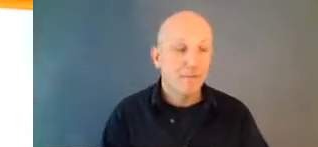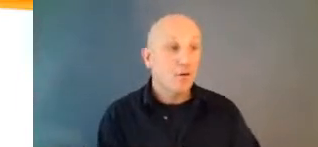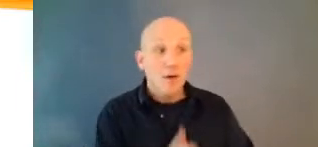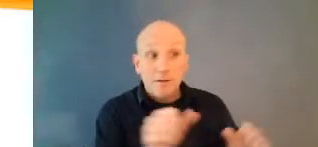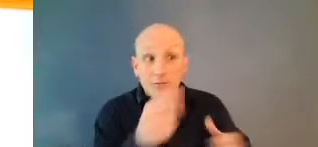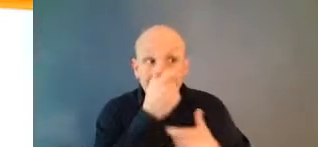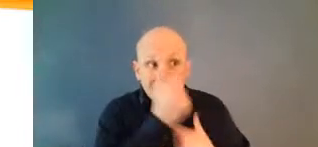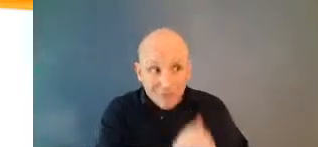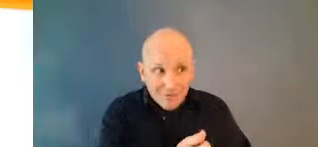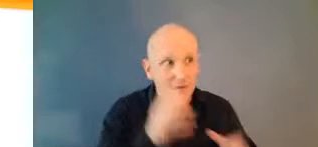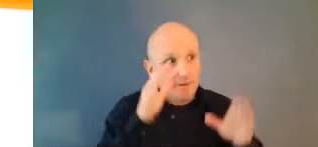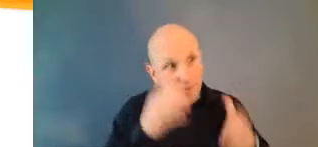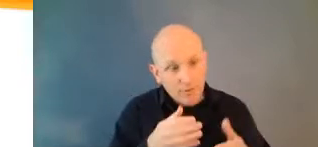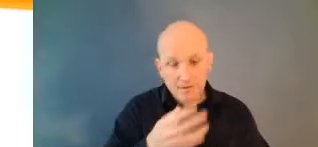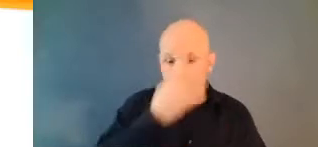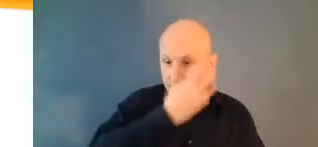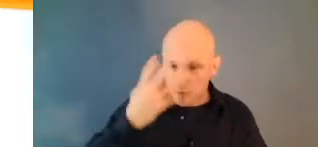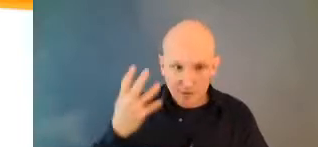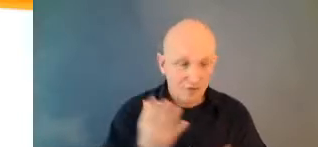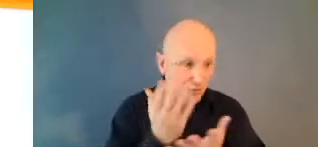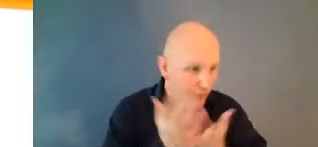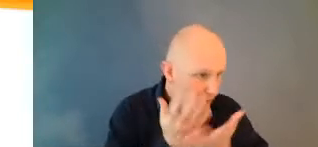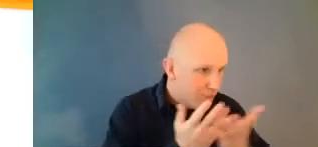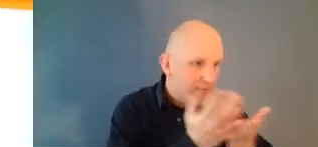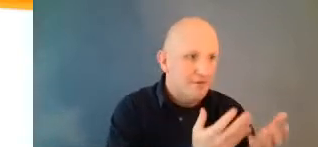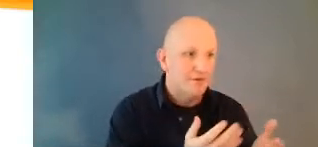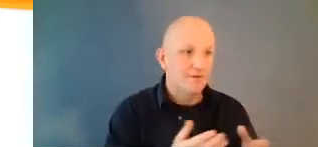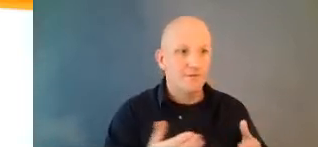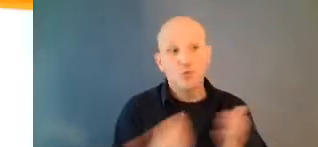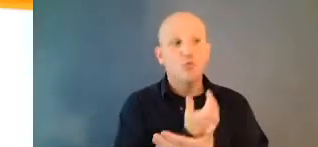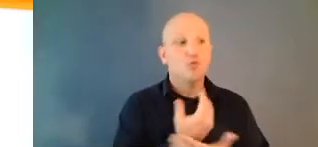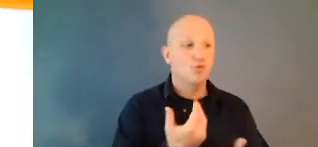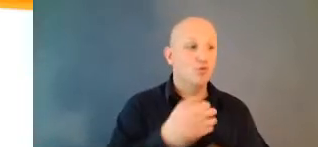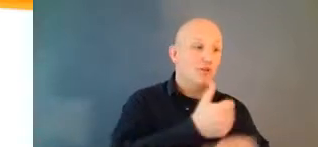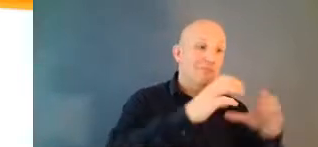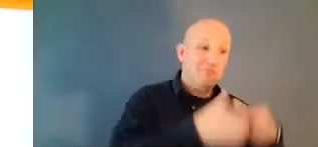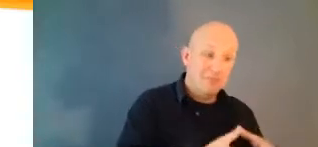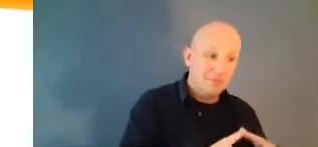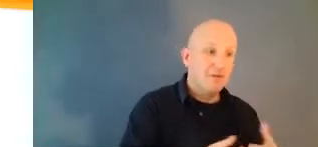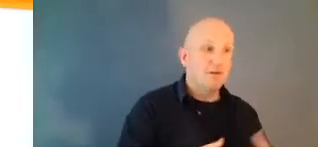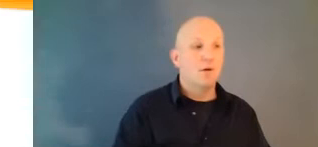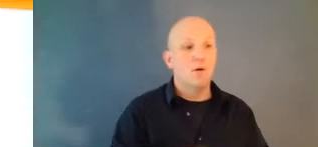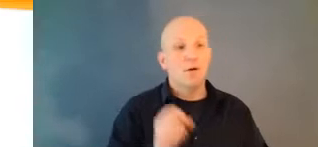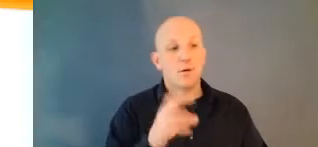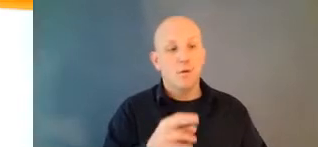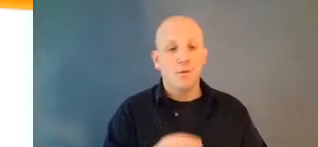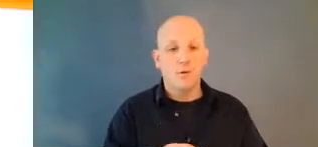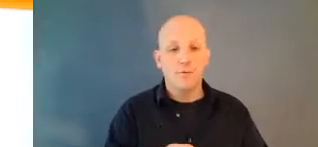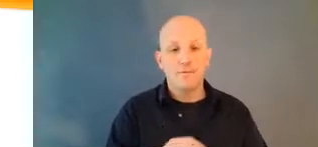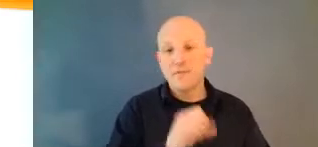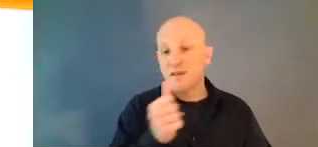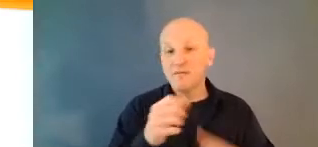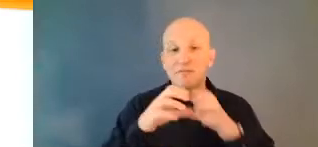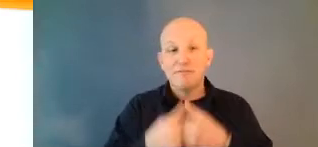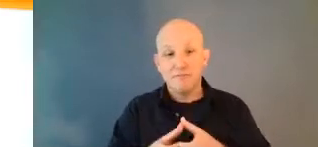on immigration services, completely free of charge to the population, or our Bren Clinic, which is focused on disability law